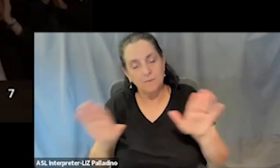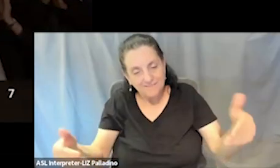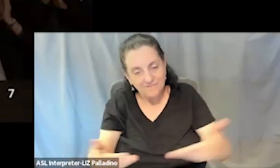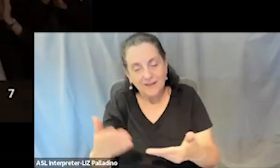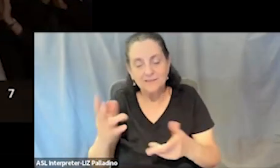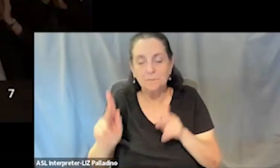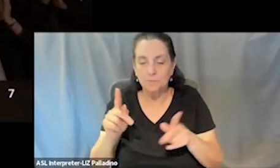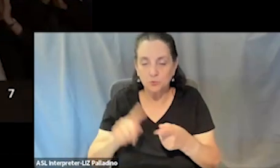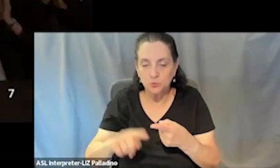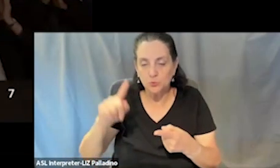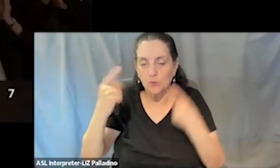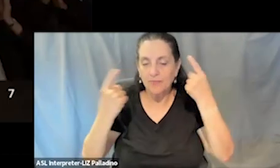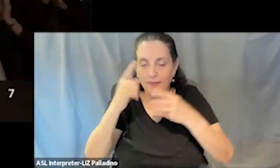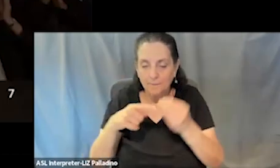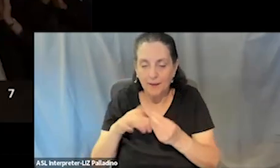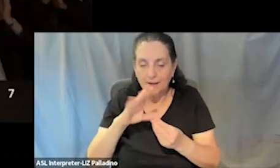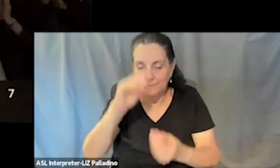curious.